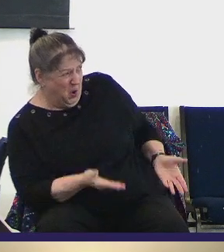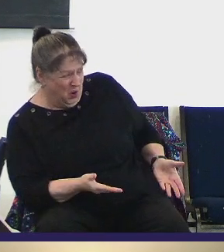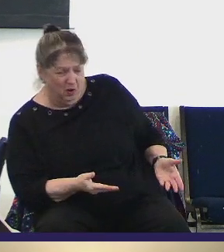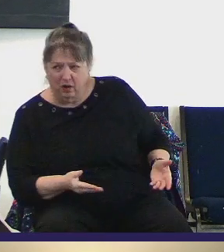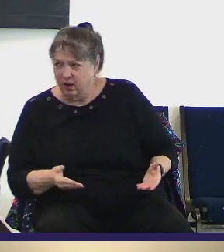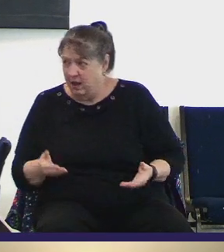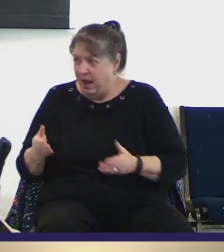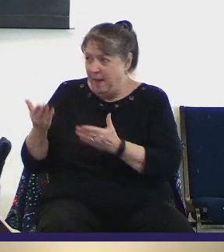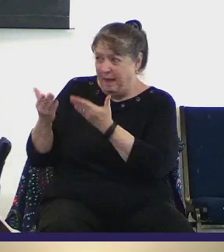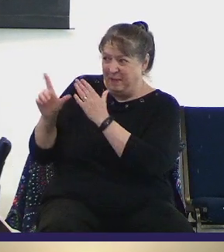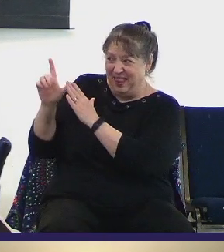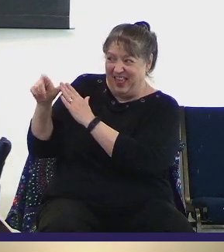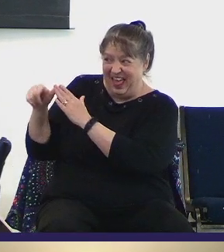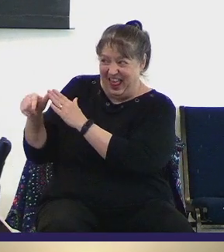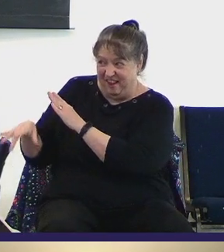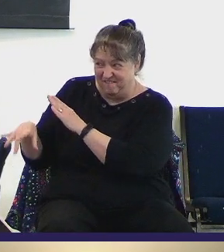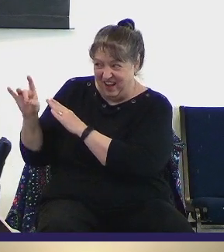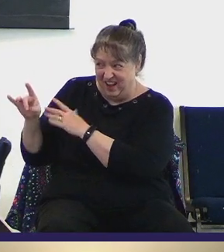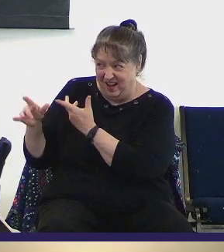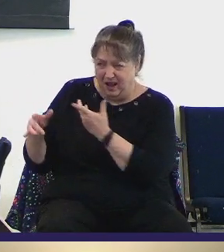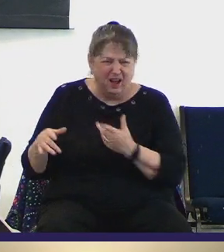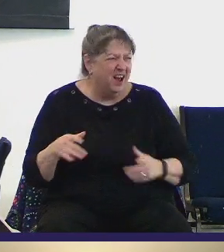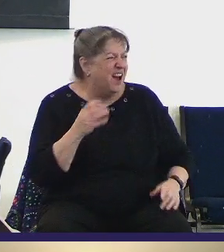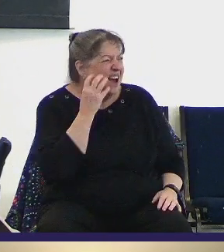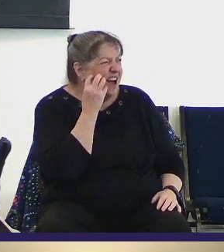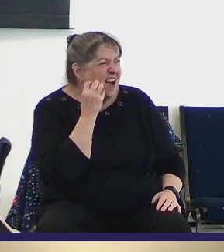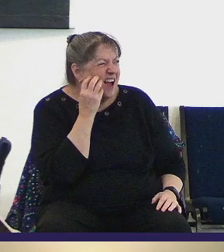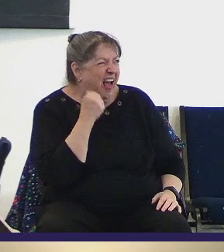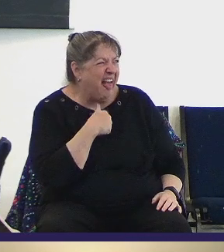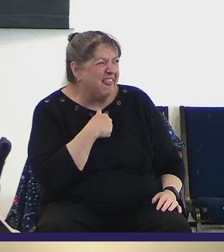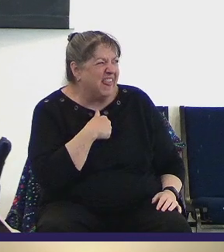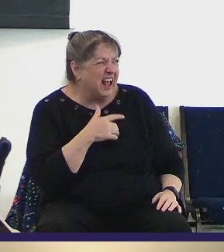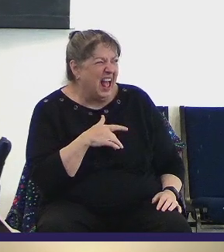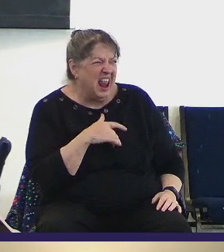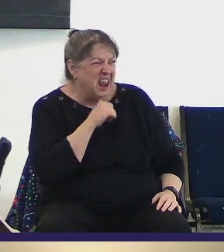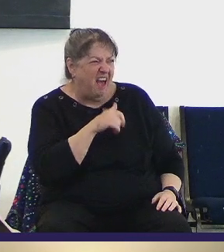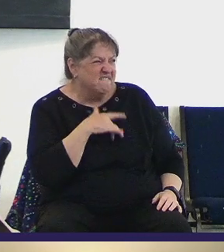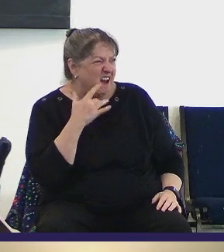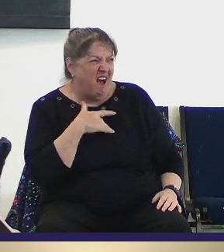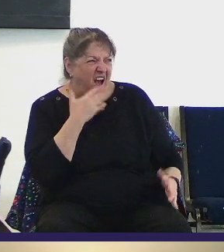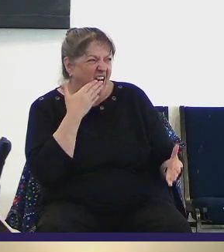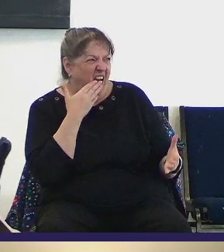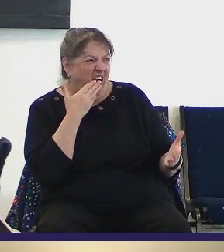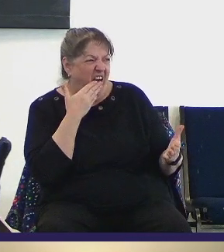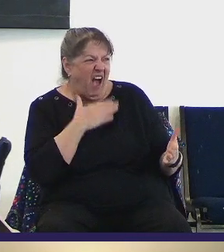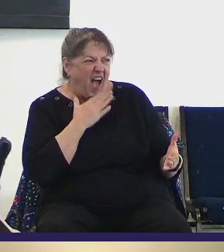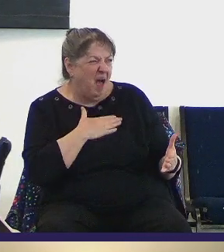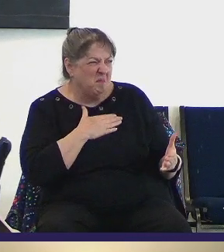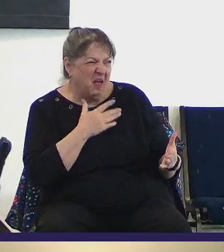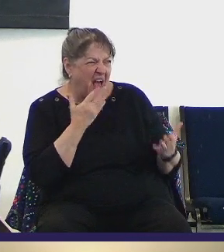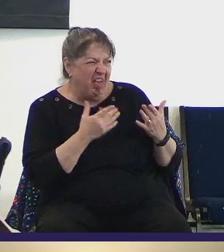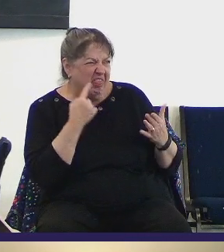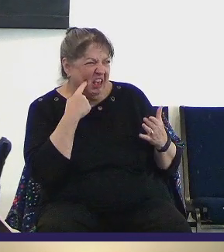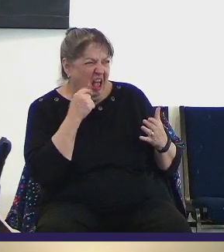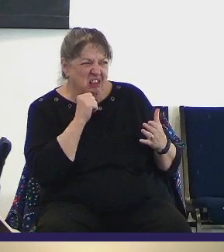found out later. I wouldn't feel too happy that somebody wasn't honest with me.